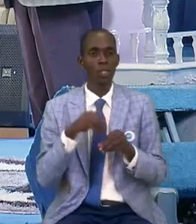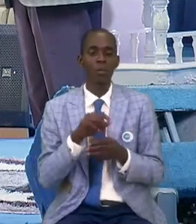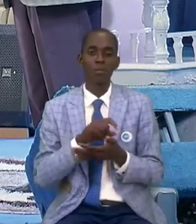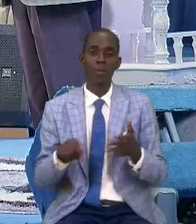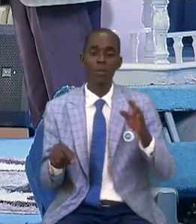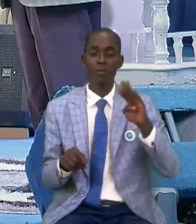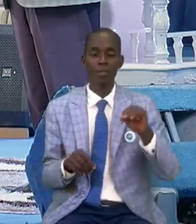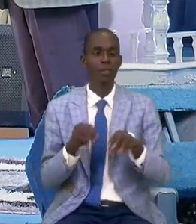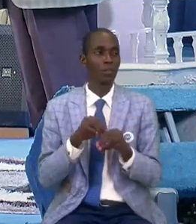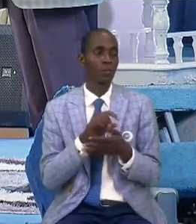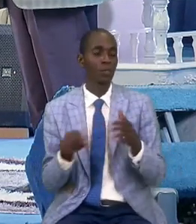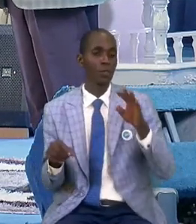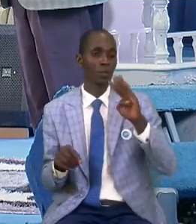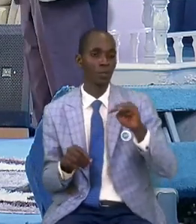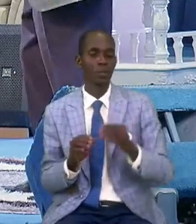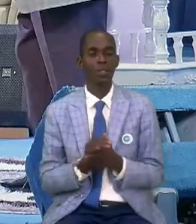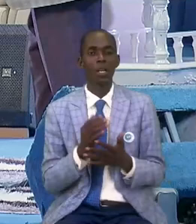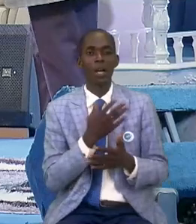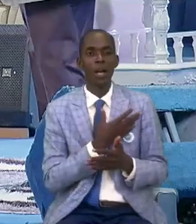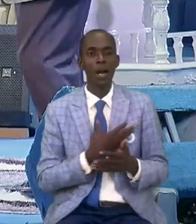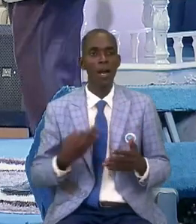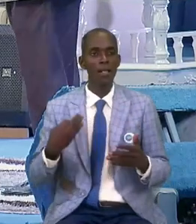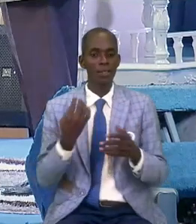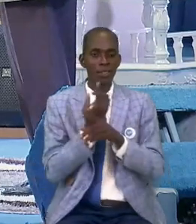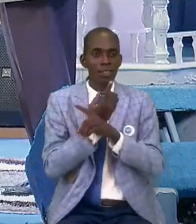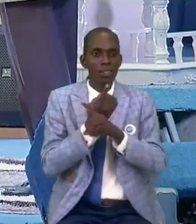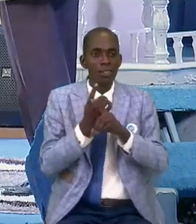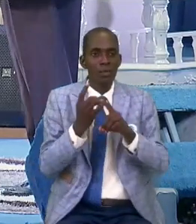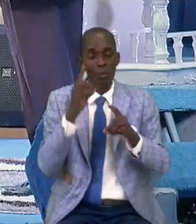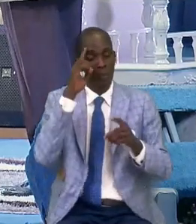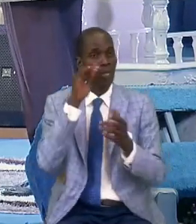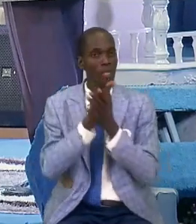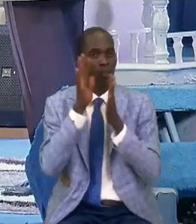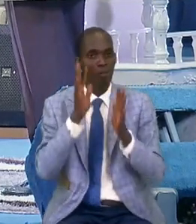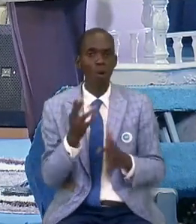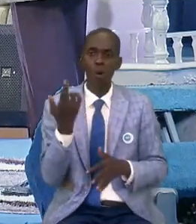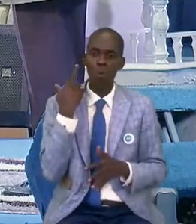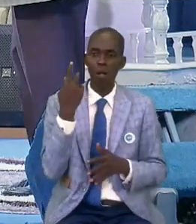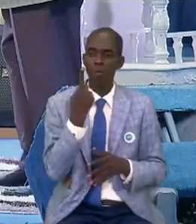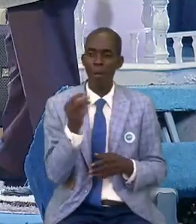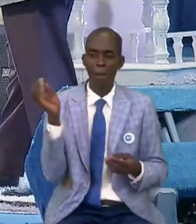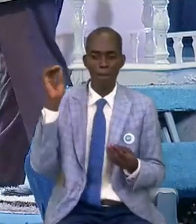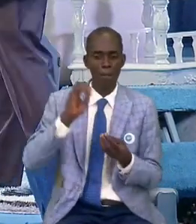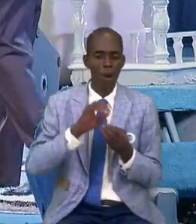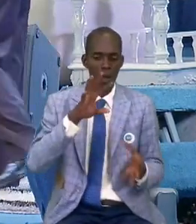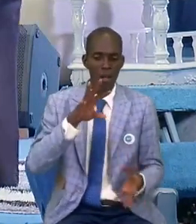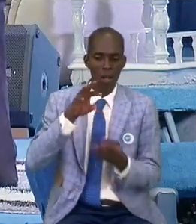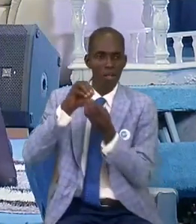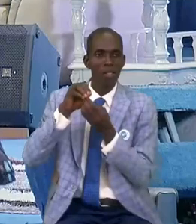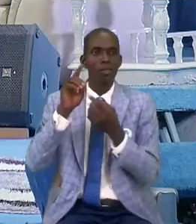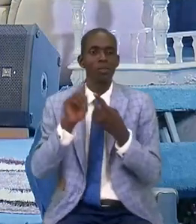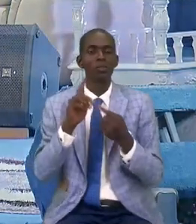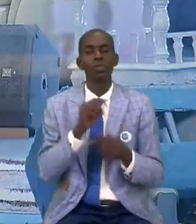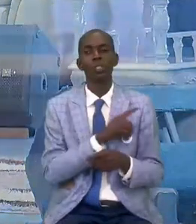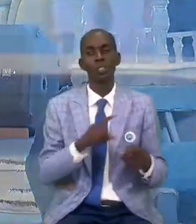more added to the Lord. Added to the Lord. Added to the Lord.